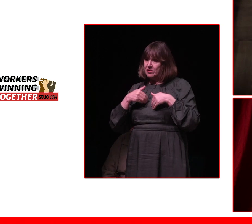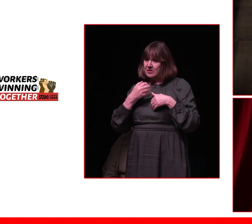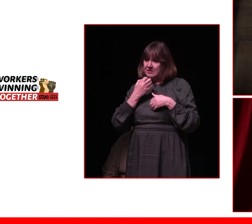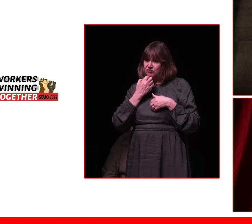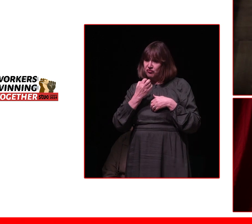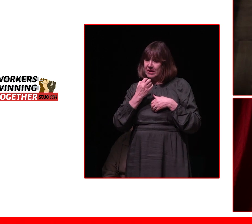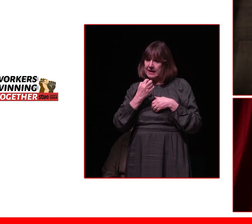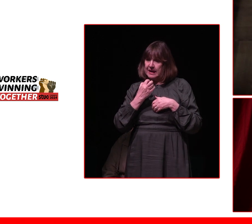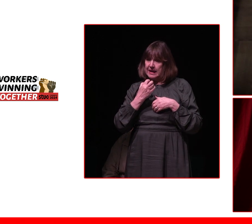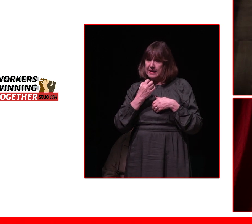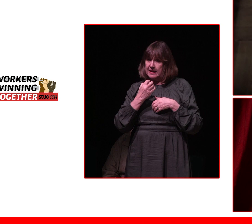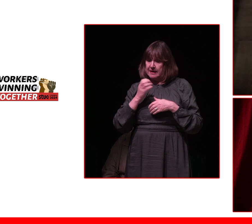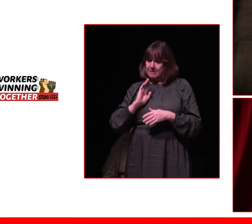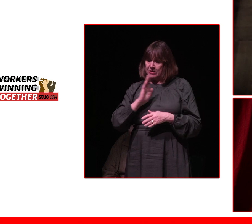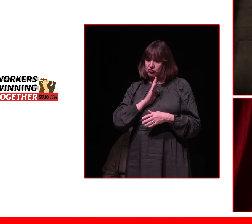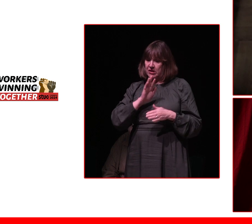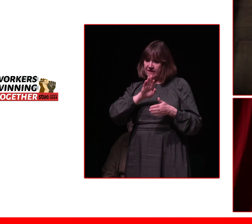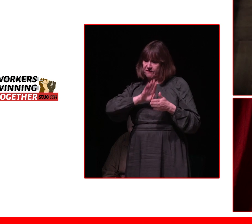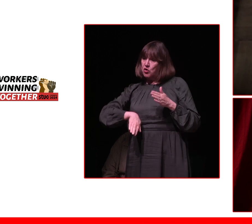from the Gaza Strip.